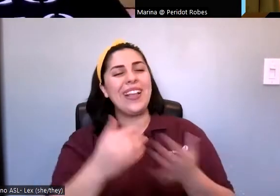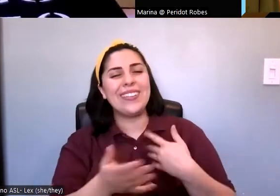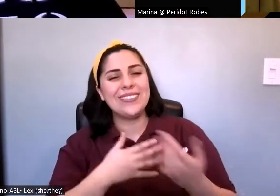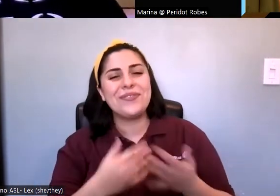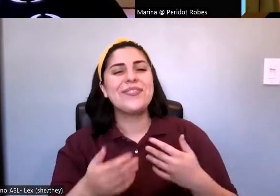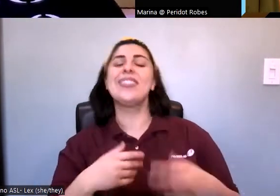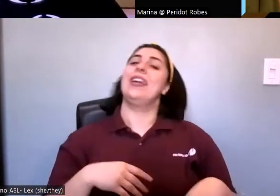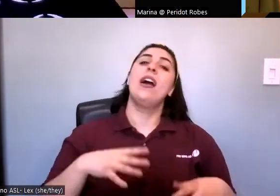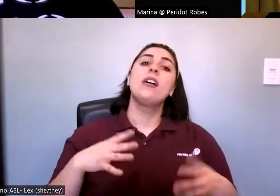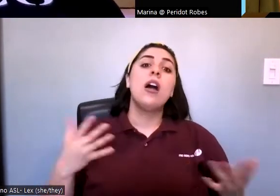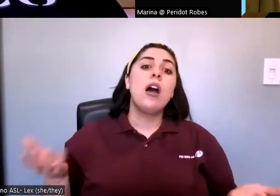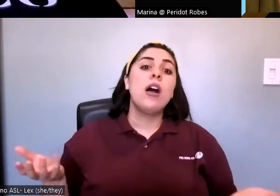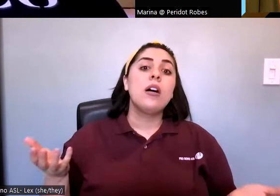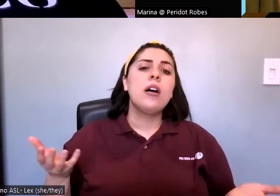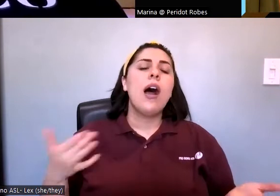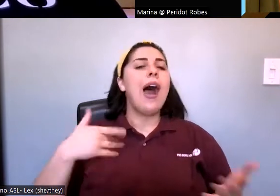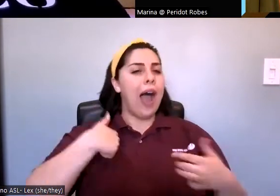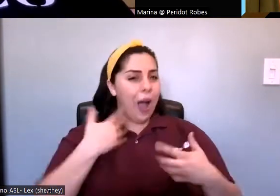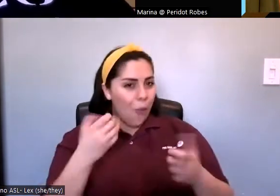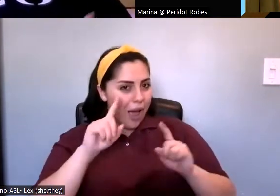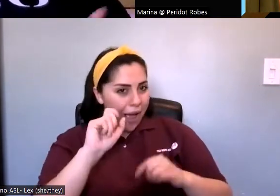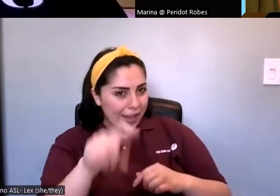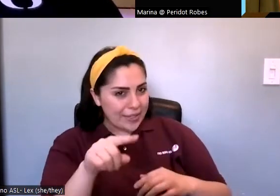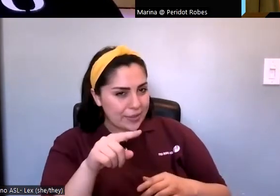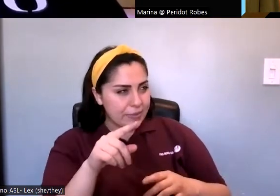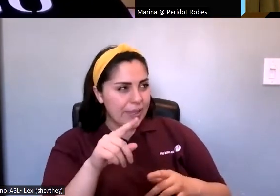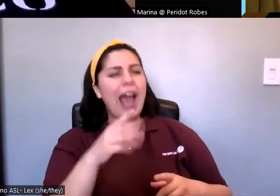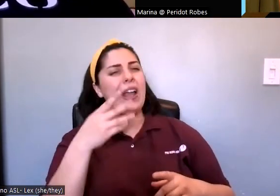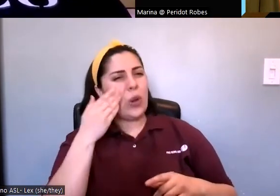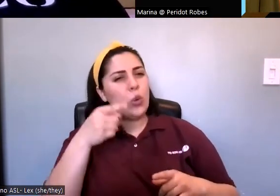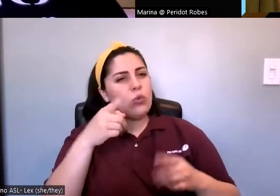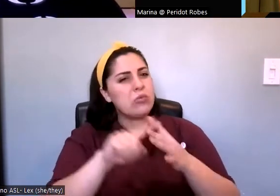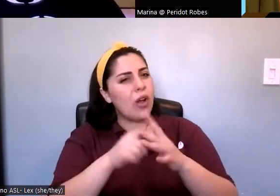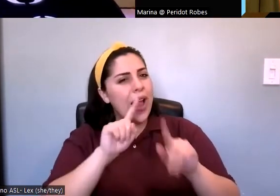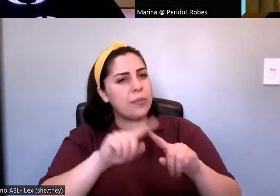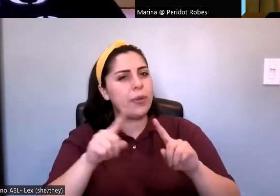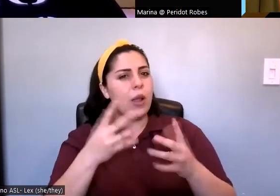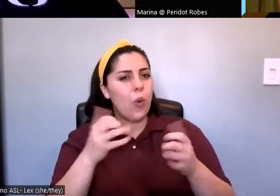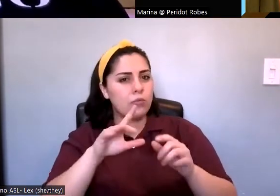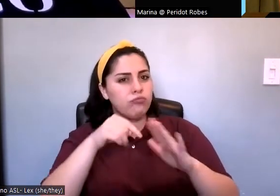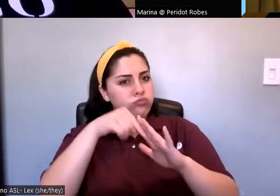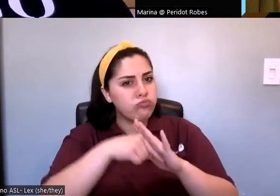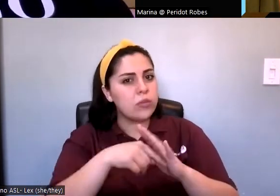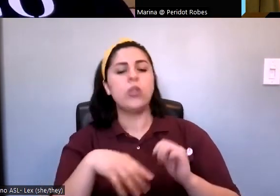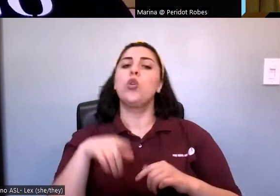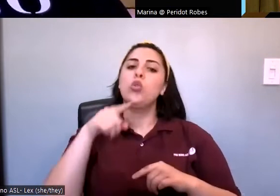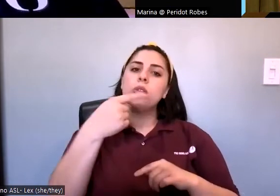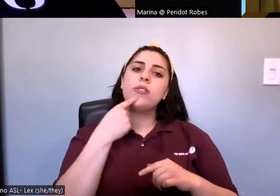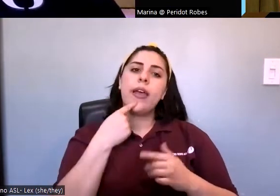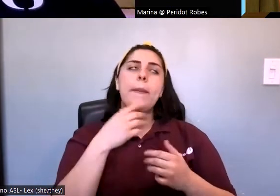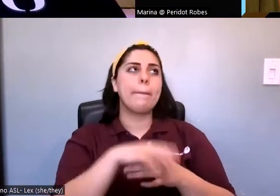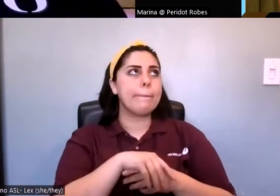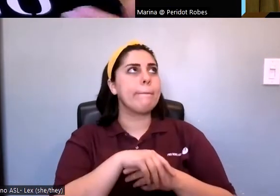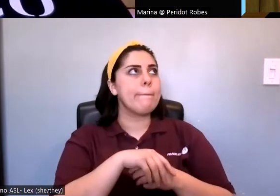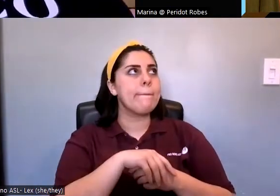So what I was going to ask, and I think you kind of answered it, but you can add on if you want, was like, of course you told me what you thought about that.